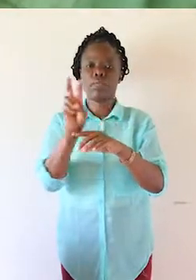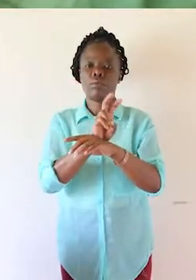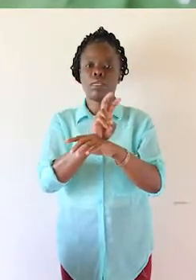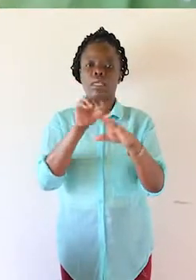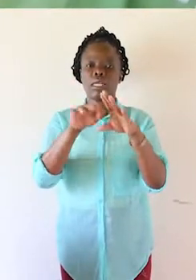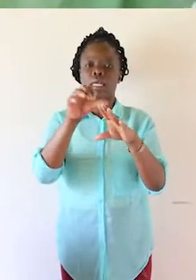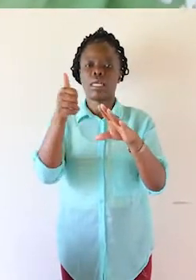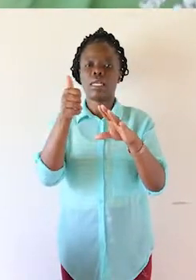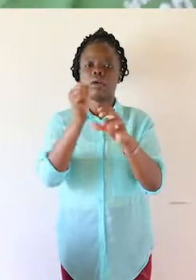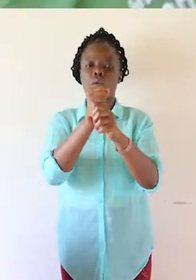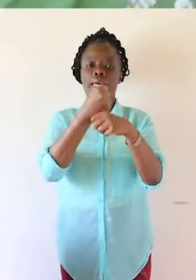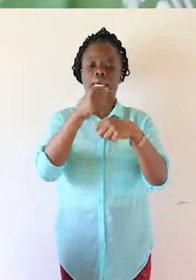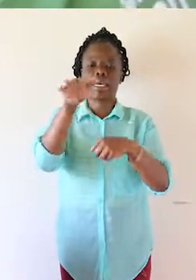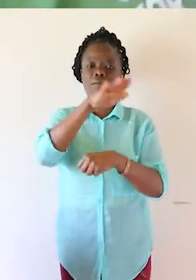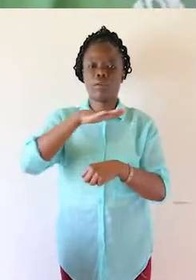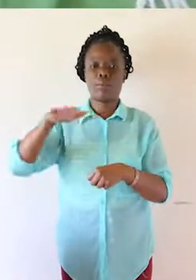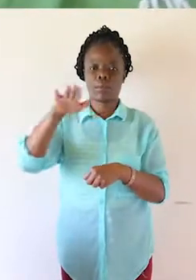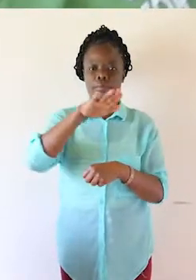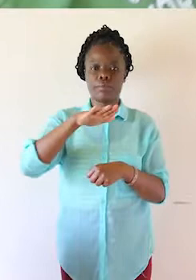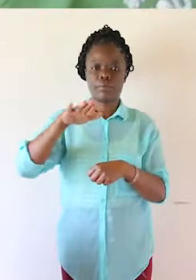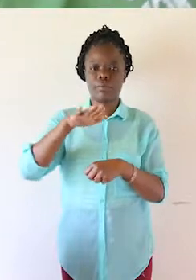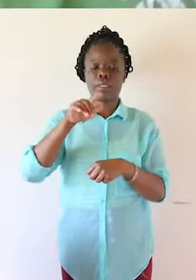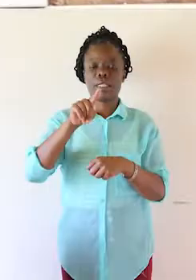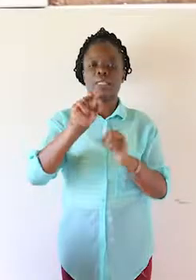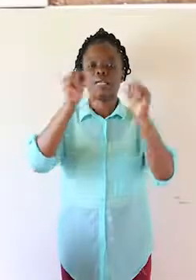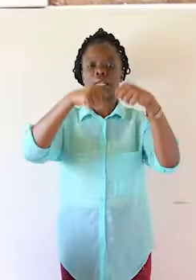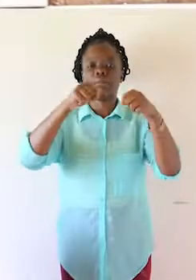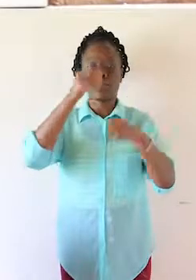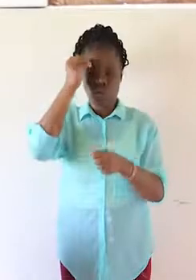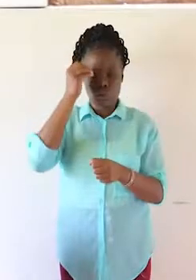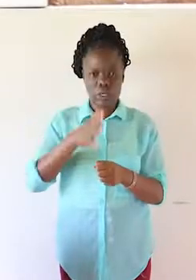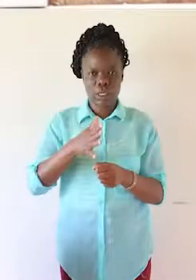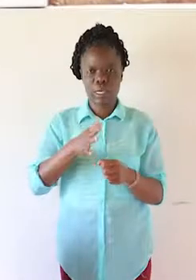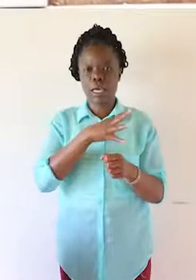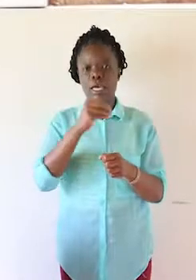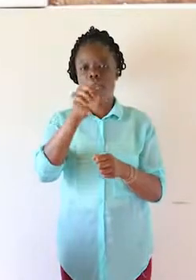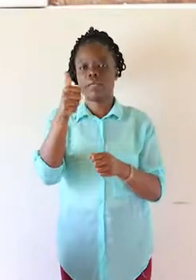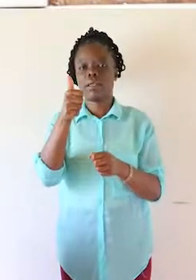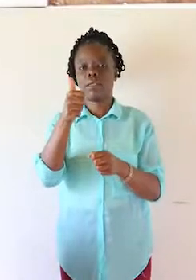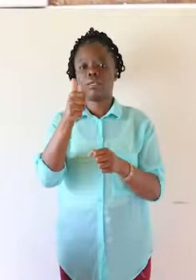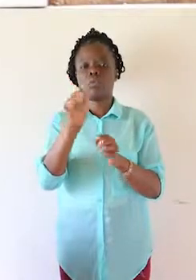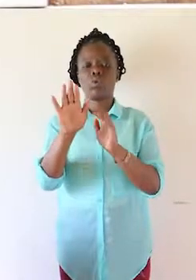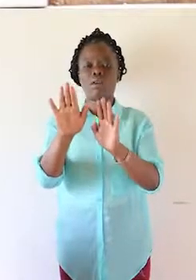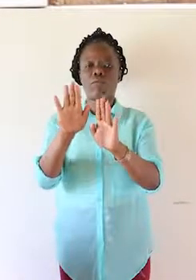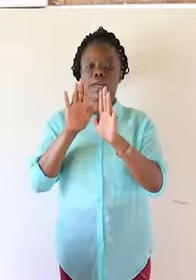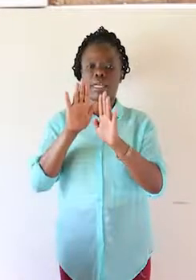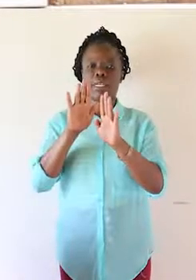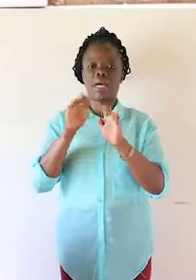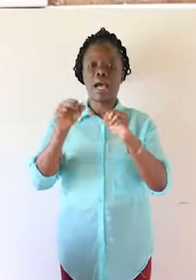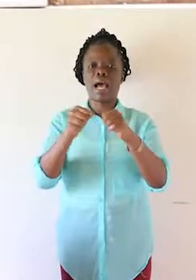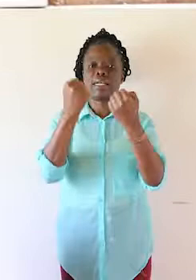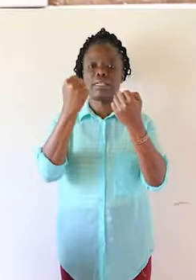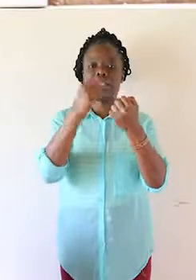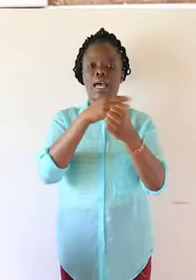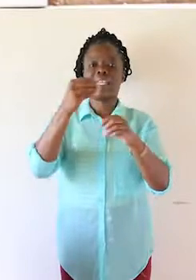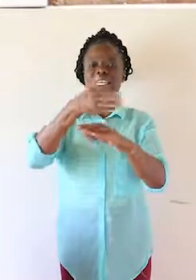be observed in any working environment. This enables the learner and others to avoid